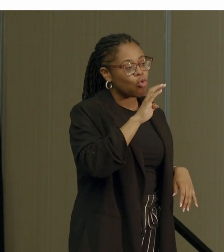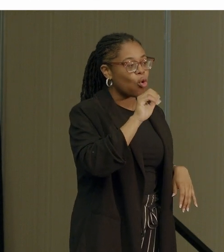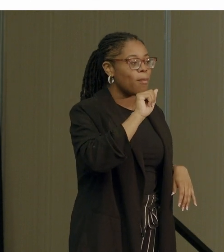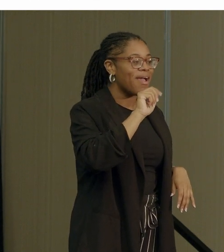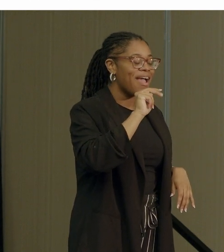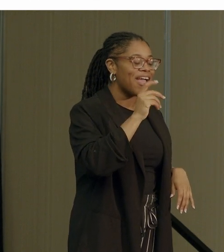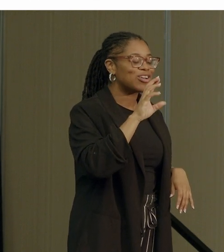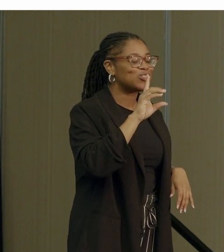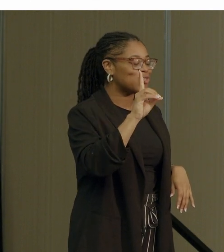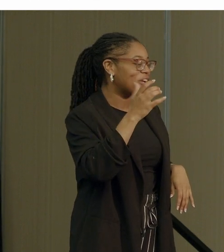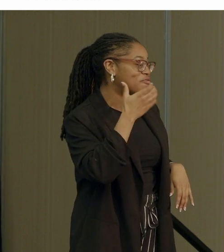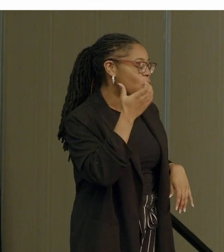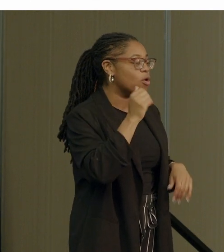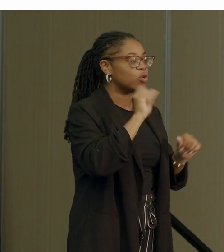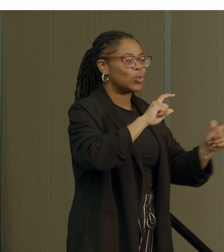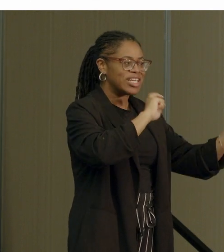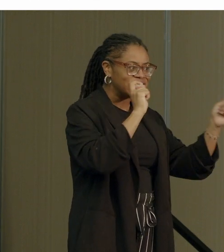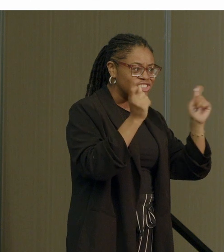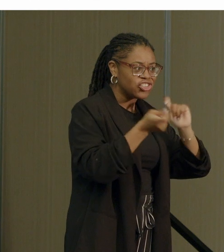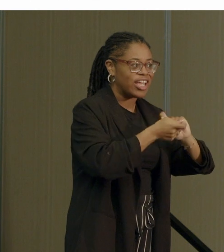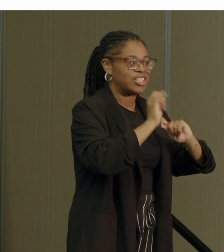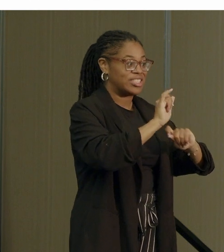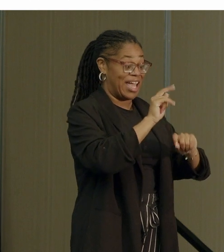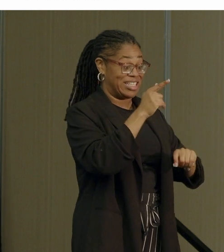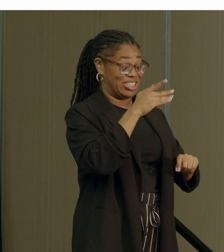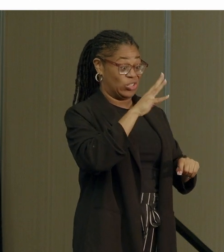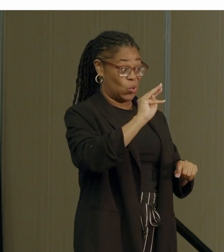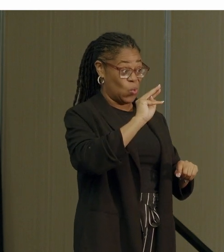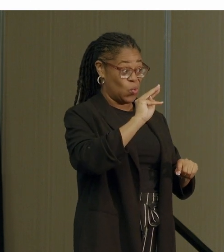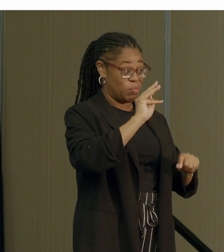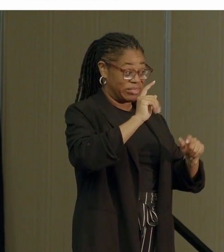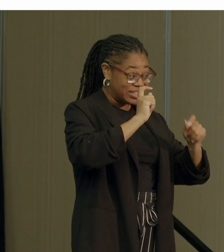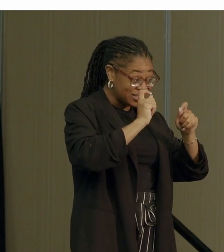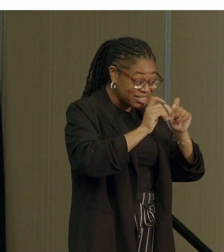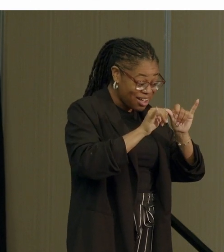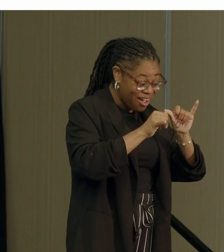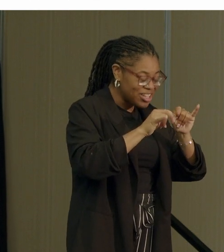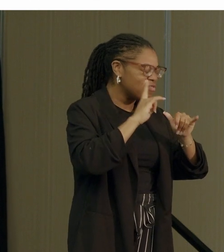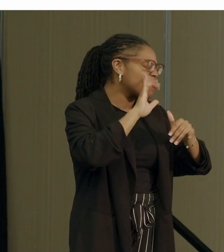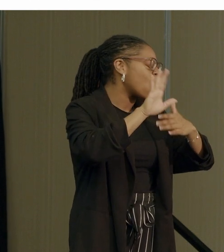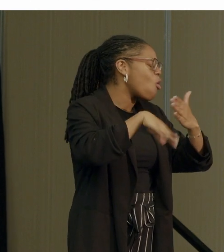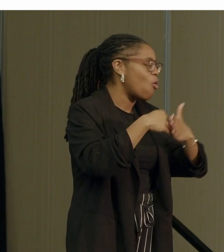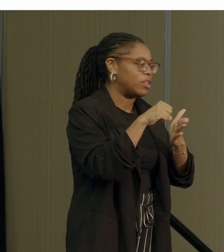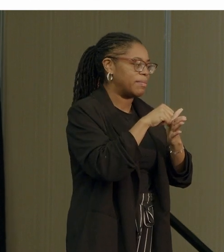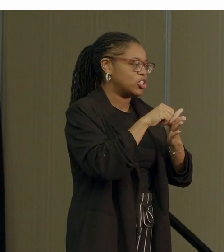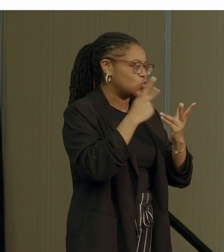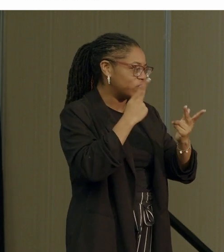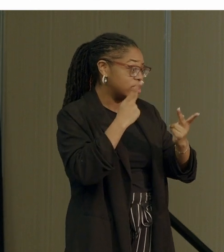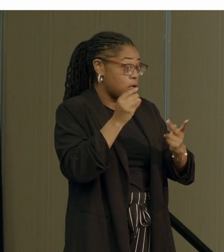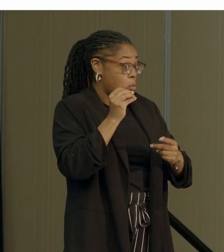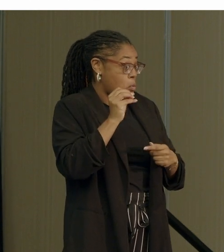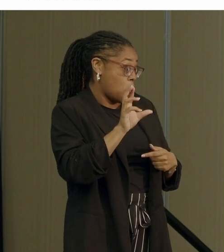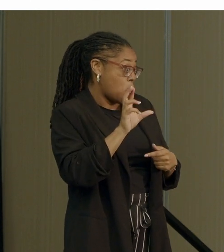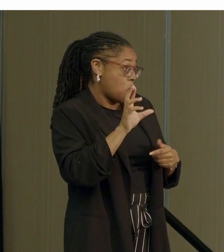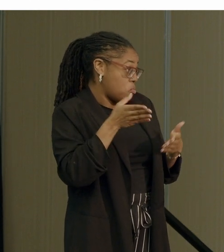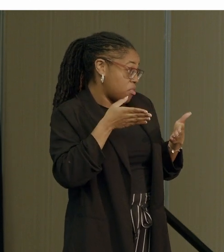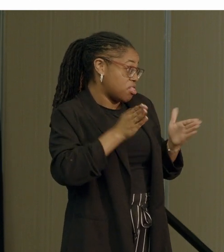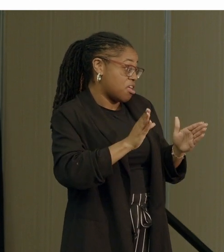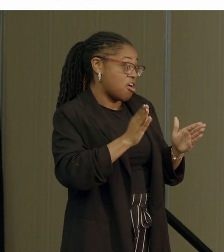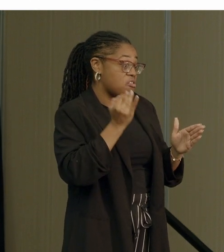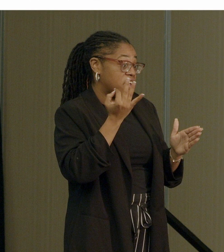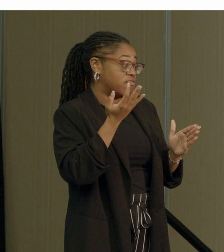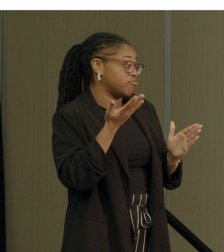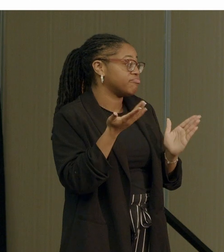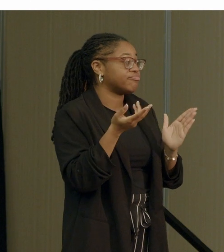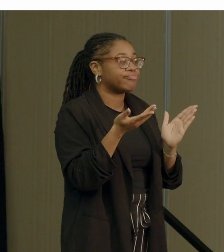and change the zoom size for all the pages that you visit, or we've allowed you, when you jump